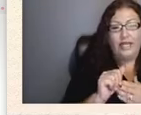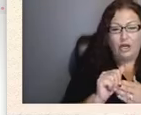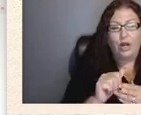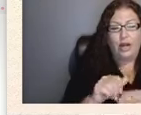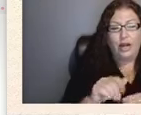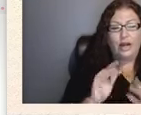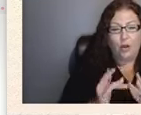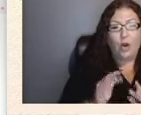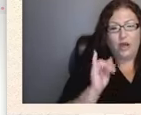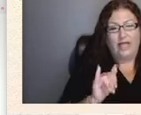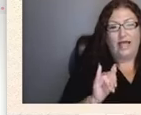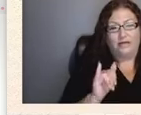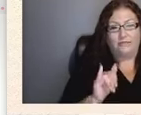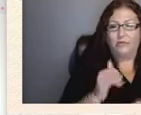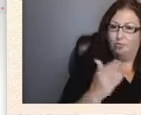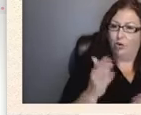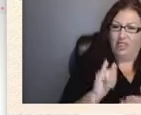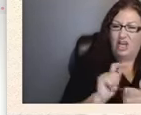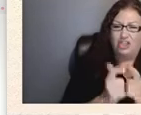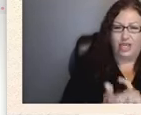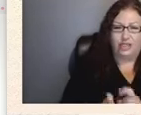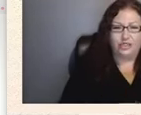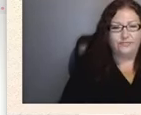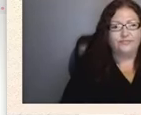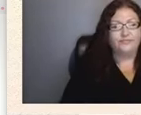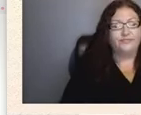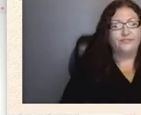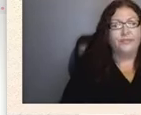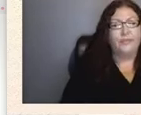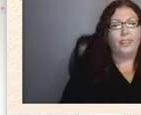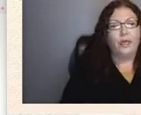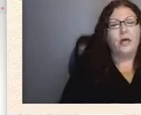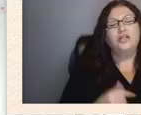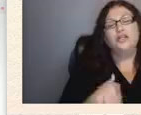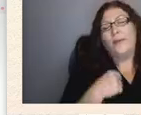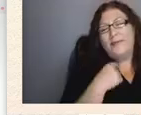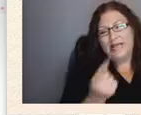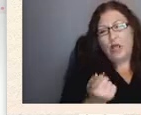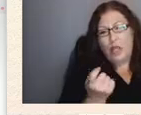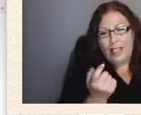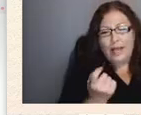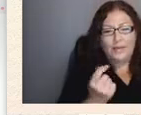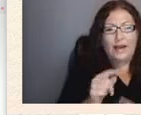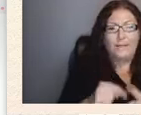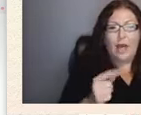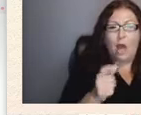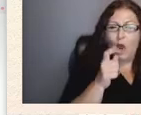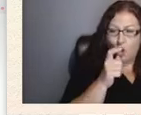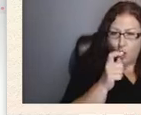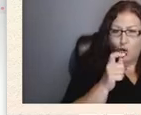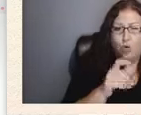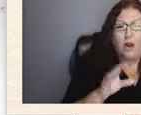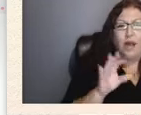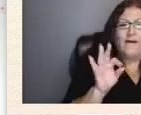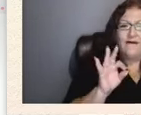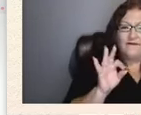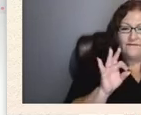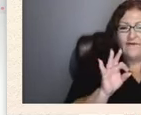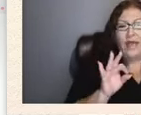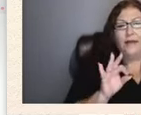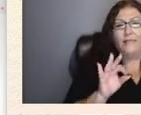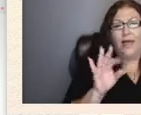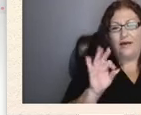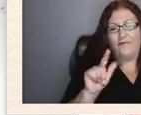change. So let me tell you a little bit about who family leaders, family